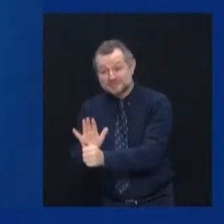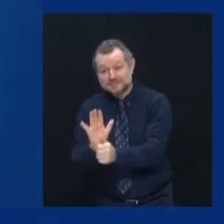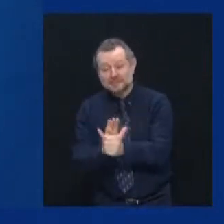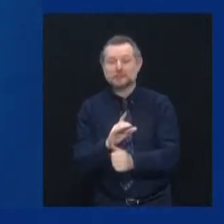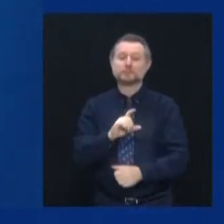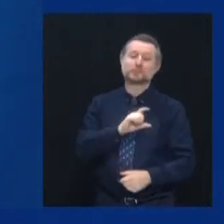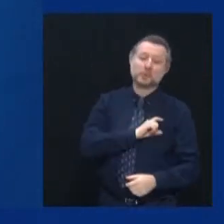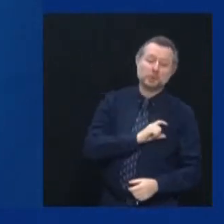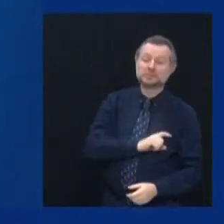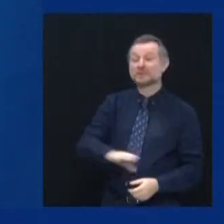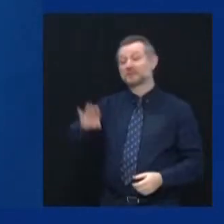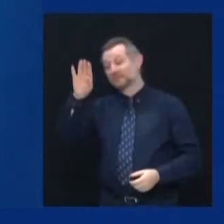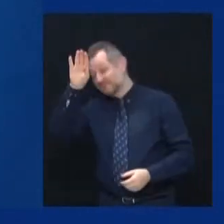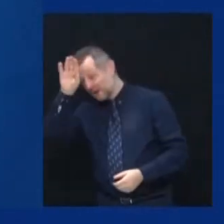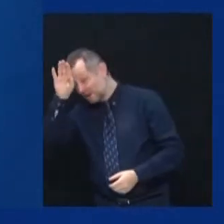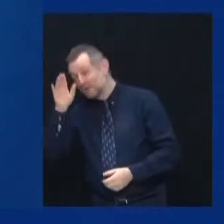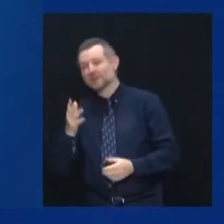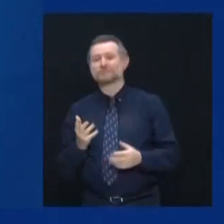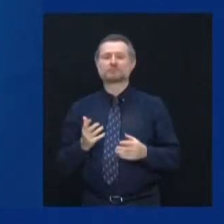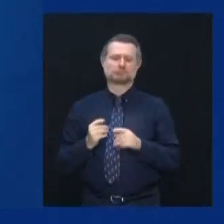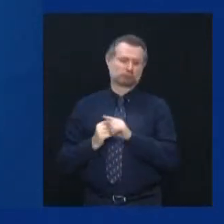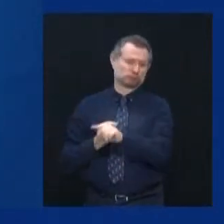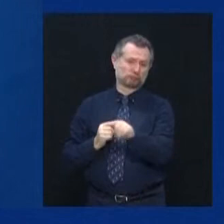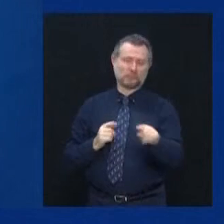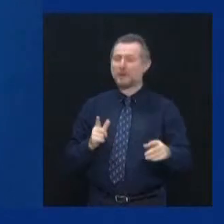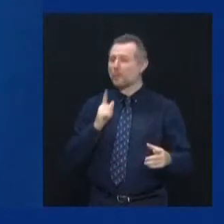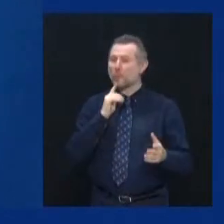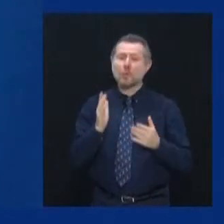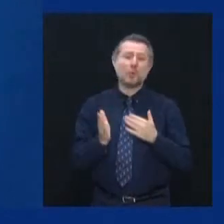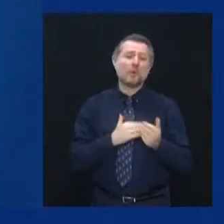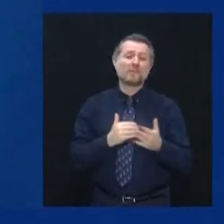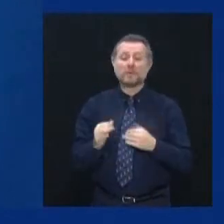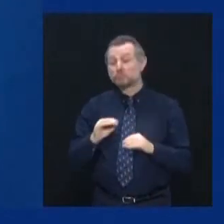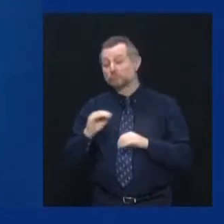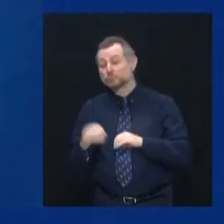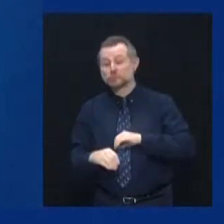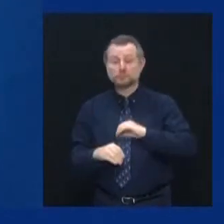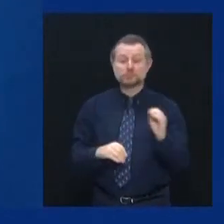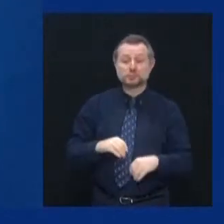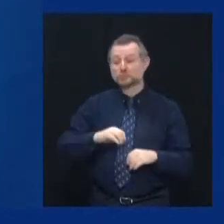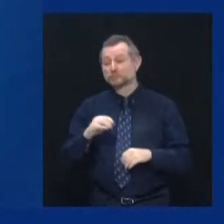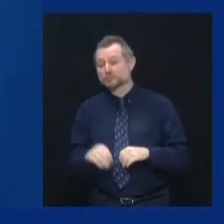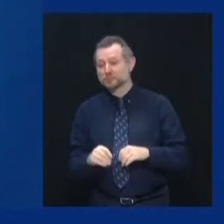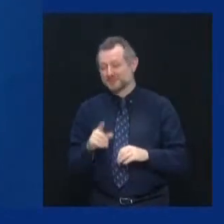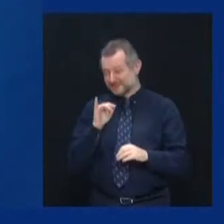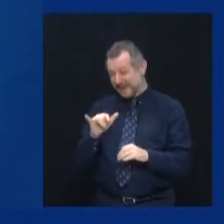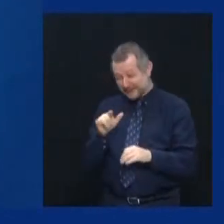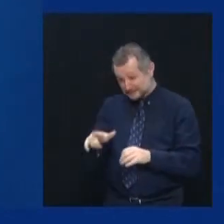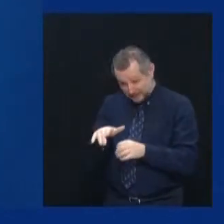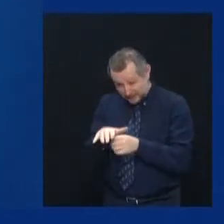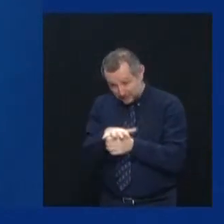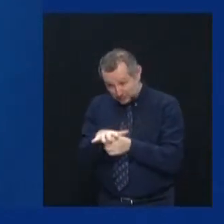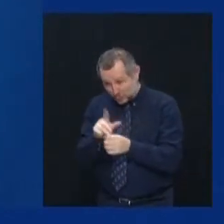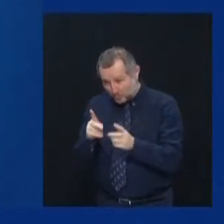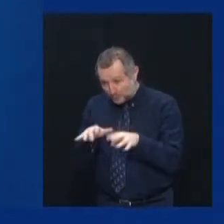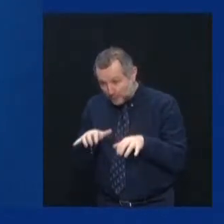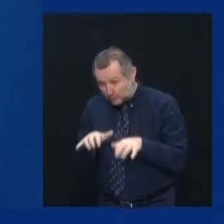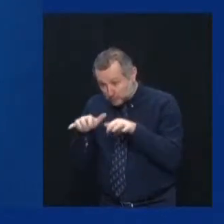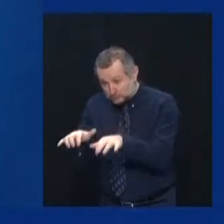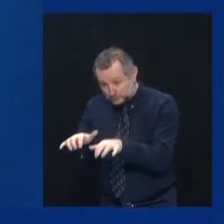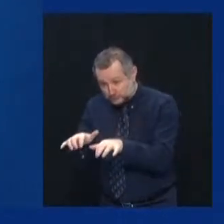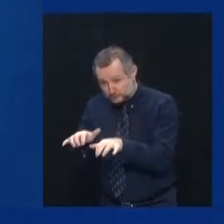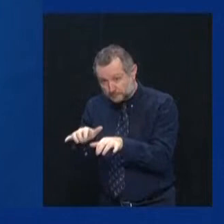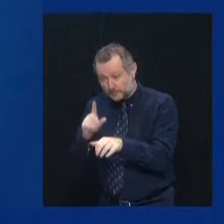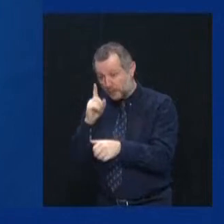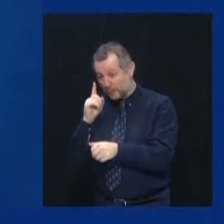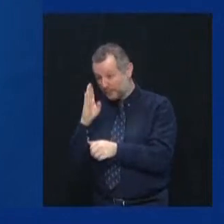firefighters, whatever the percent you represent of 1B will